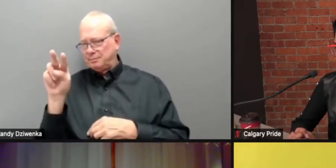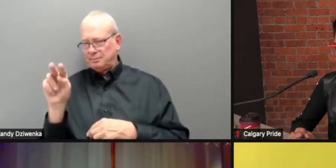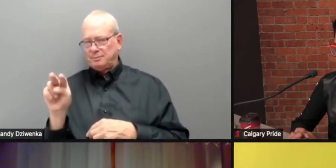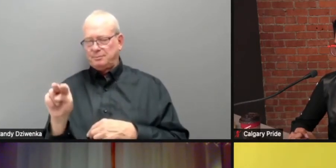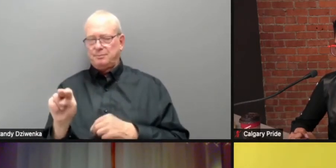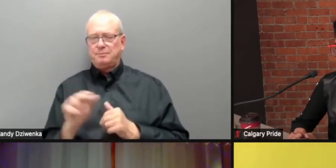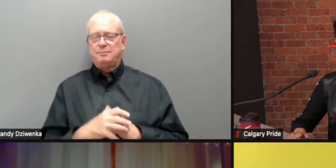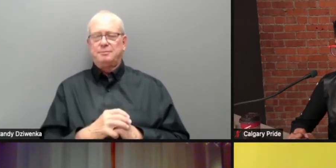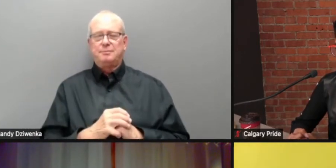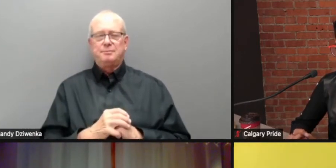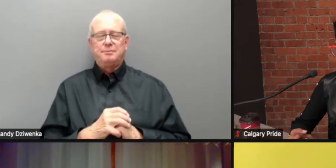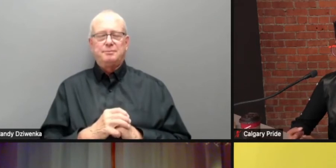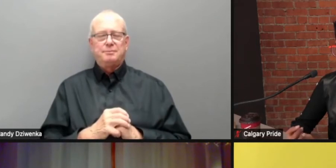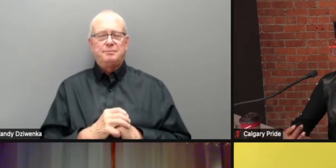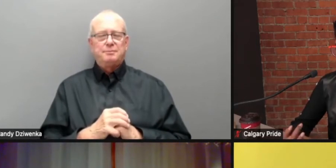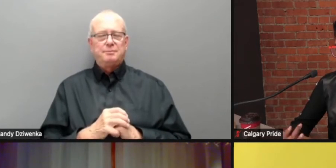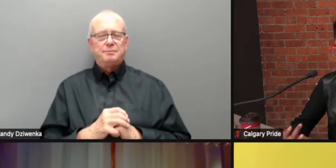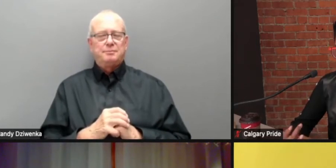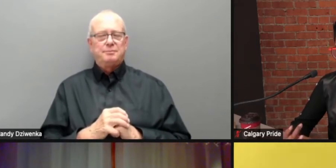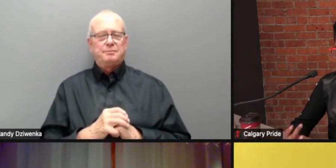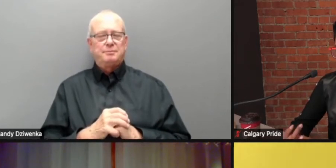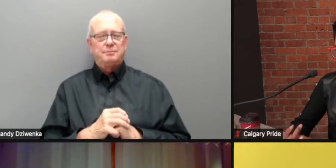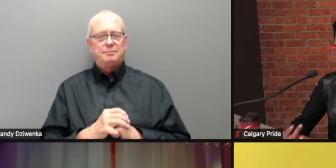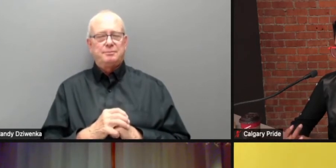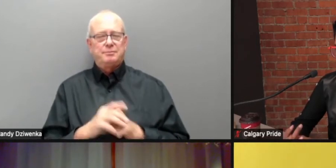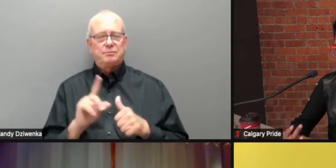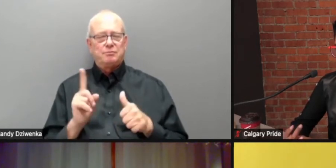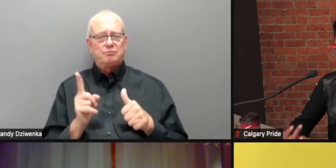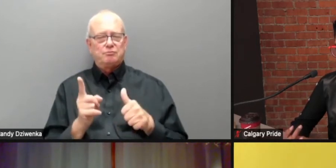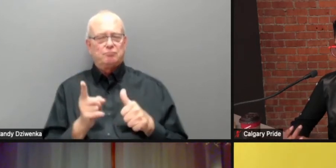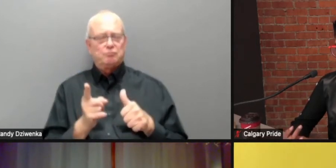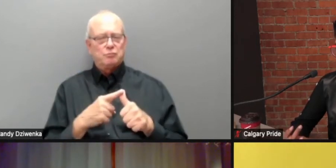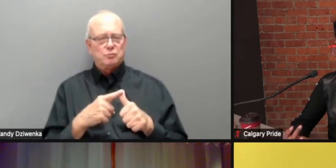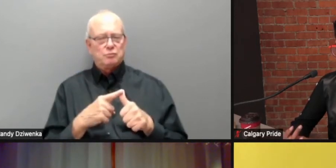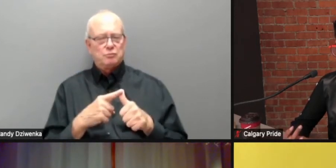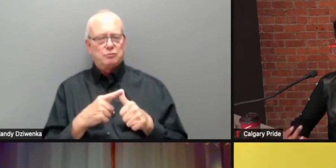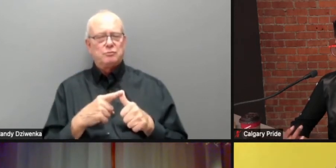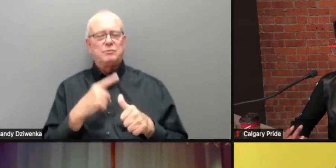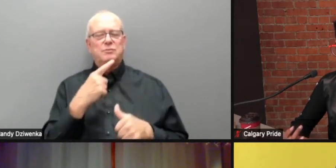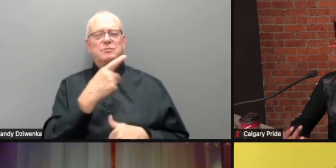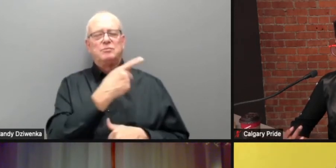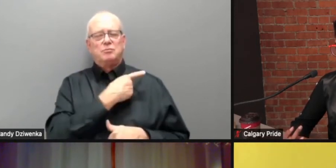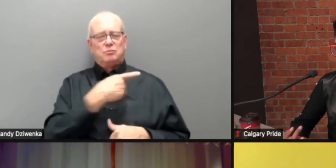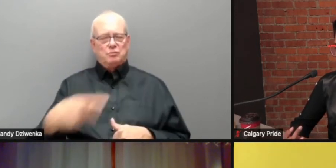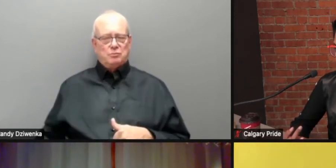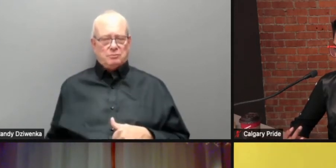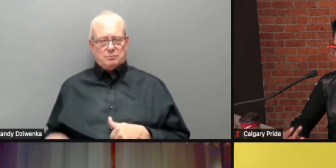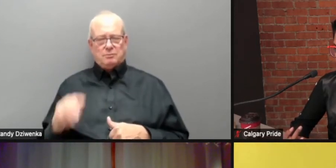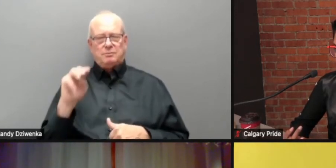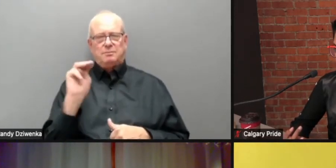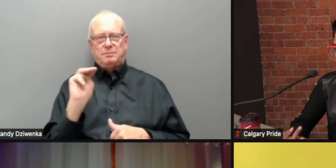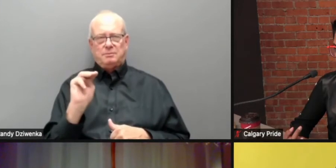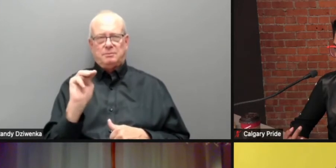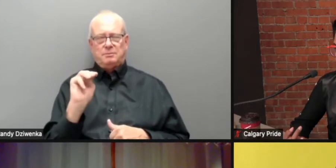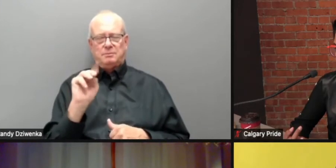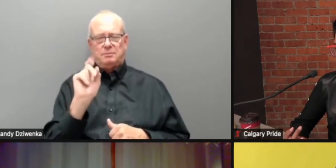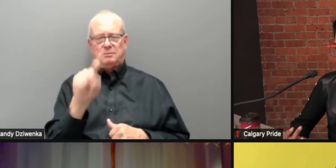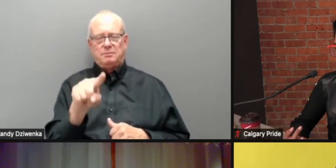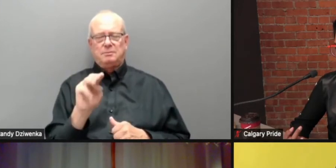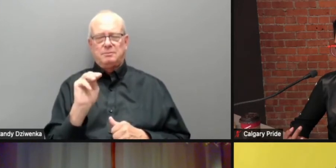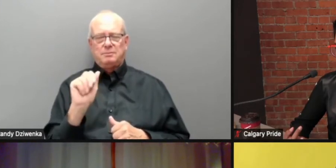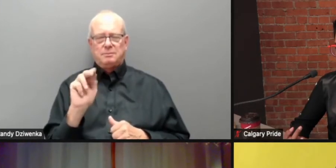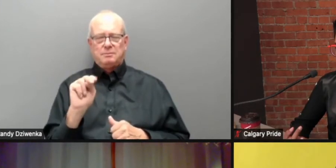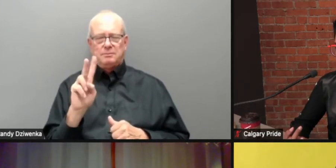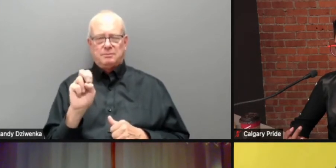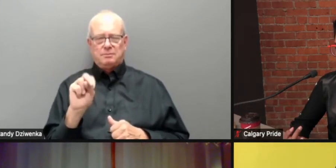this first one is for Prince Manvendra, and the question is, was there a defining moment in